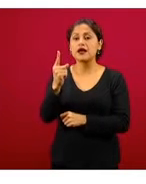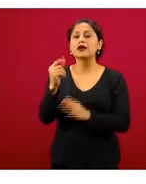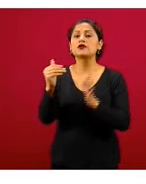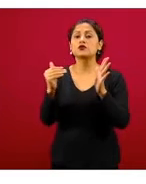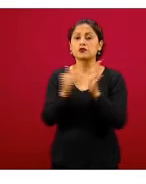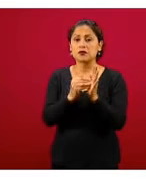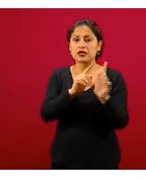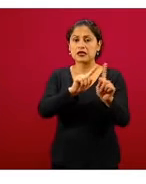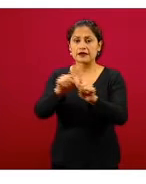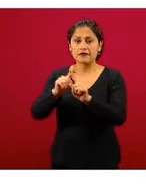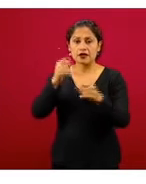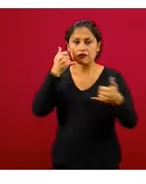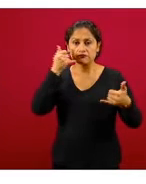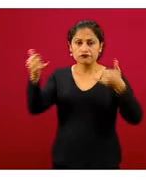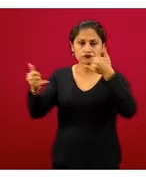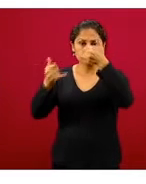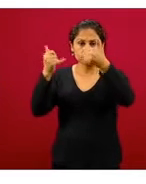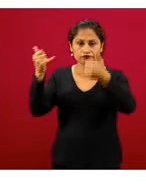for information,